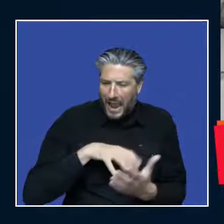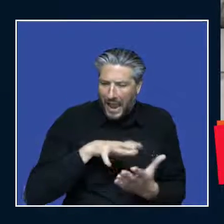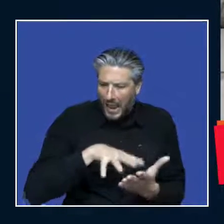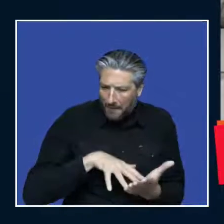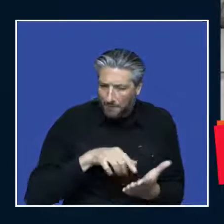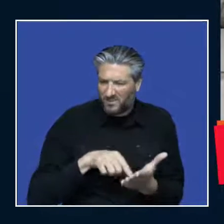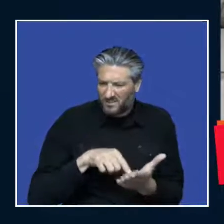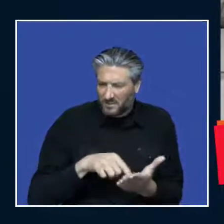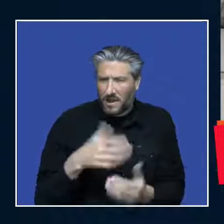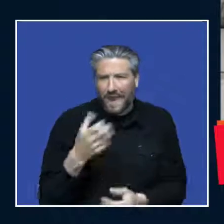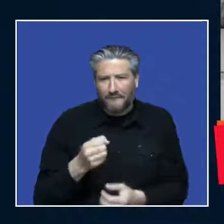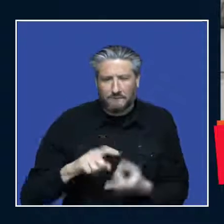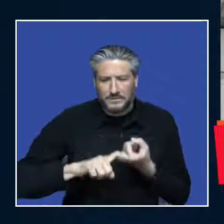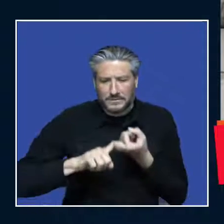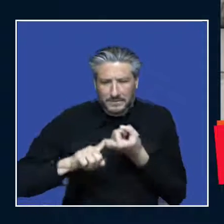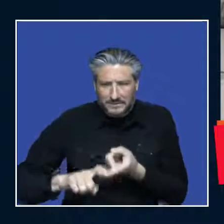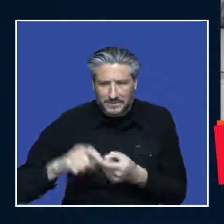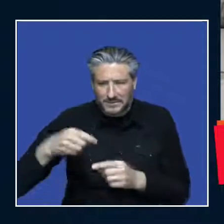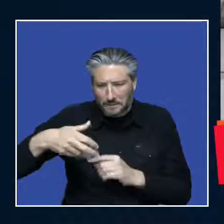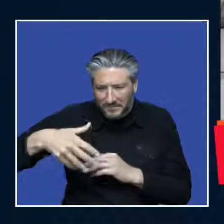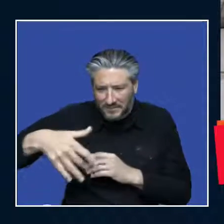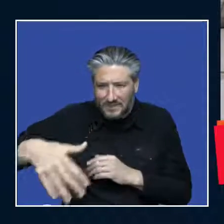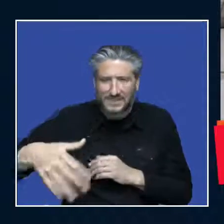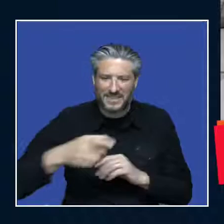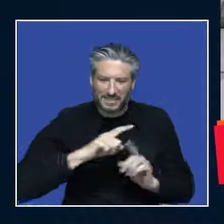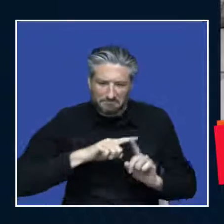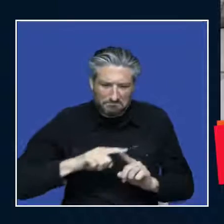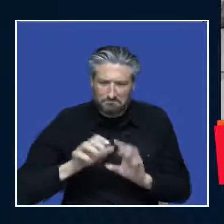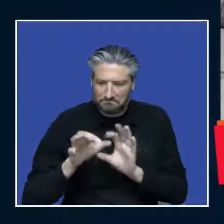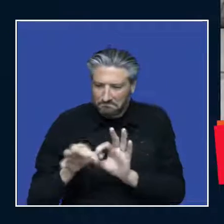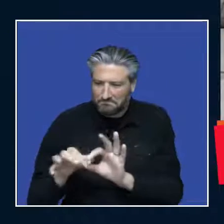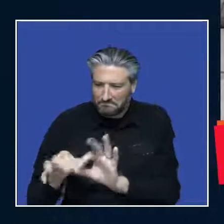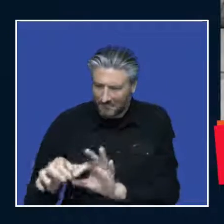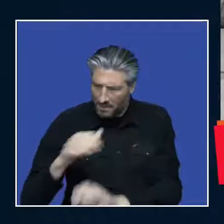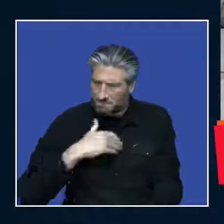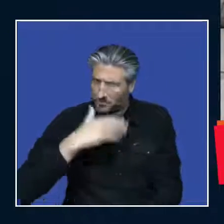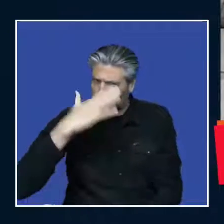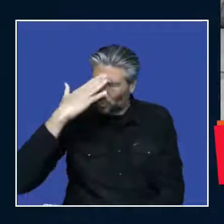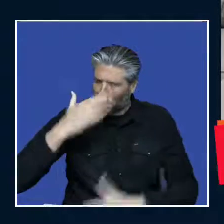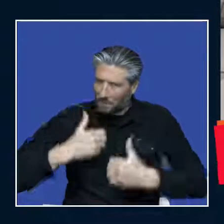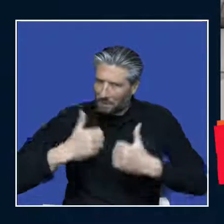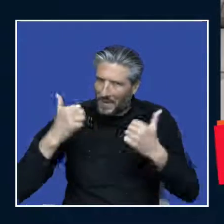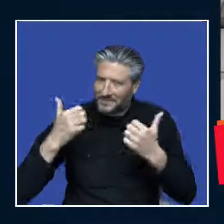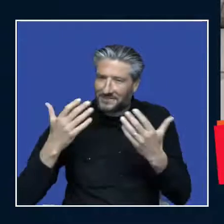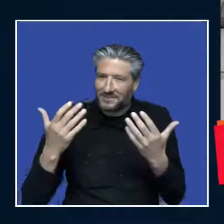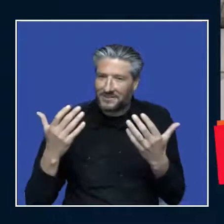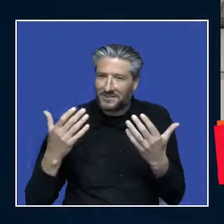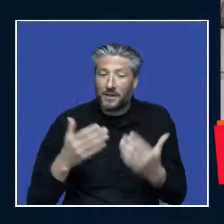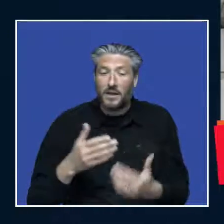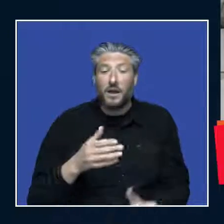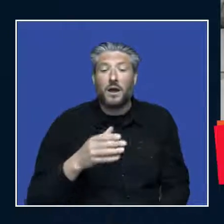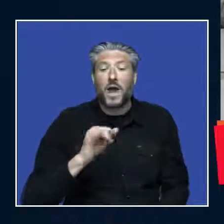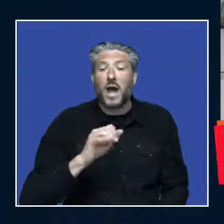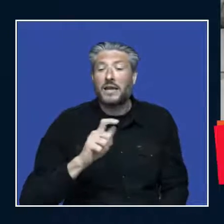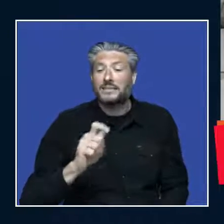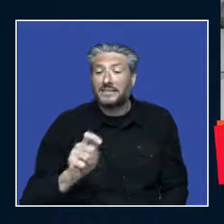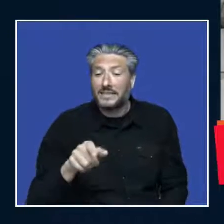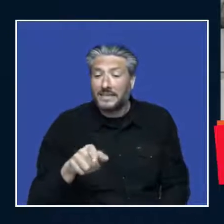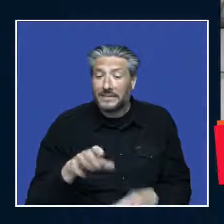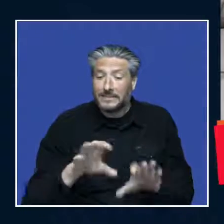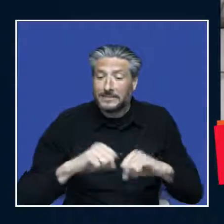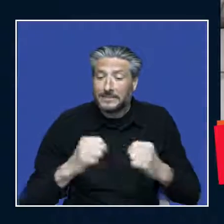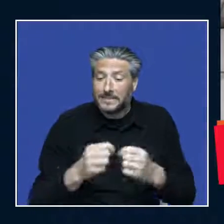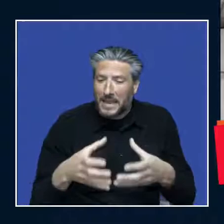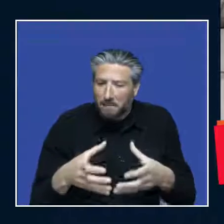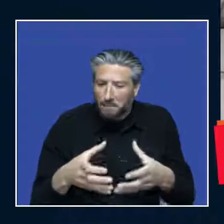environment variables do I have, and so on. And then the IT ops team or the administrators can take on